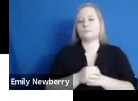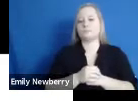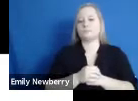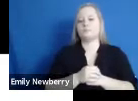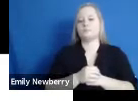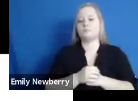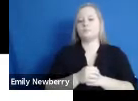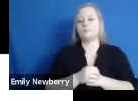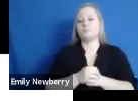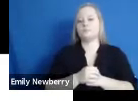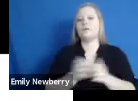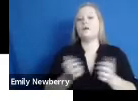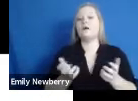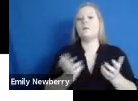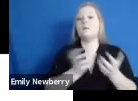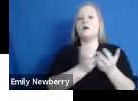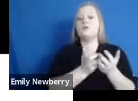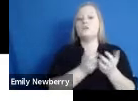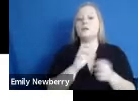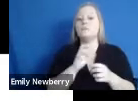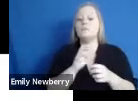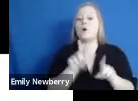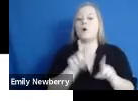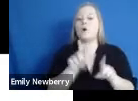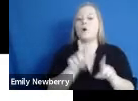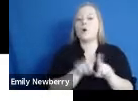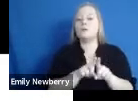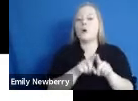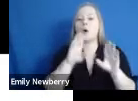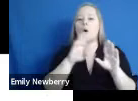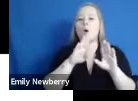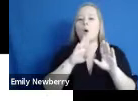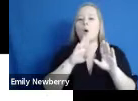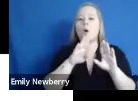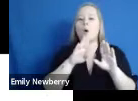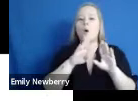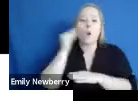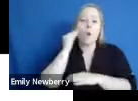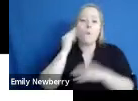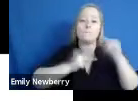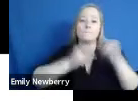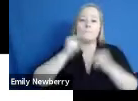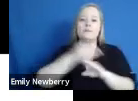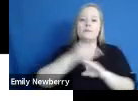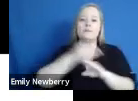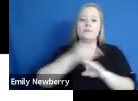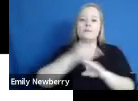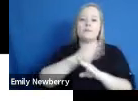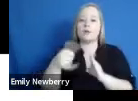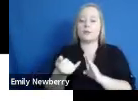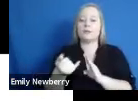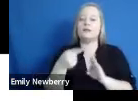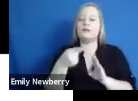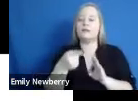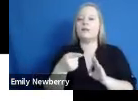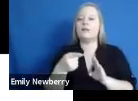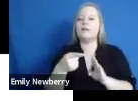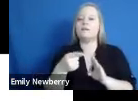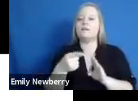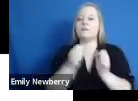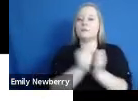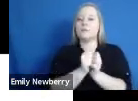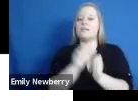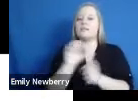Unique partnership I wanted to mention was a home building project that this was with San Juan College